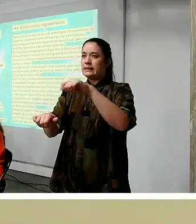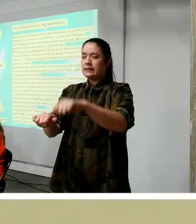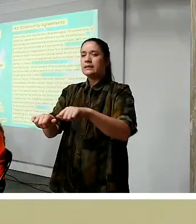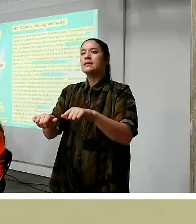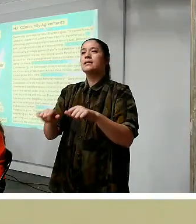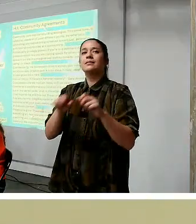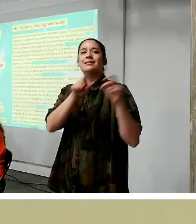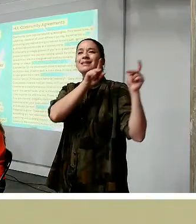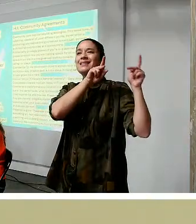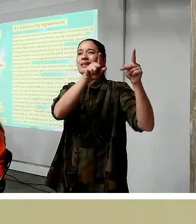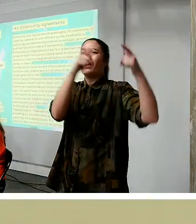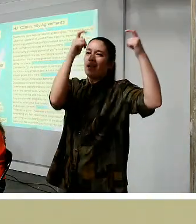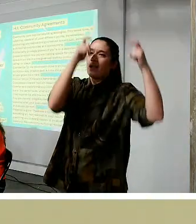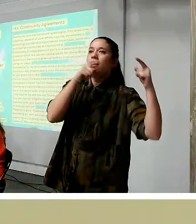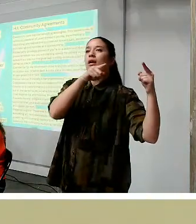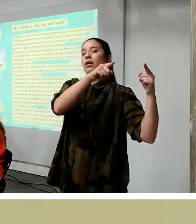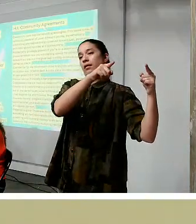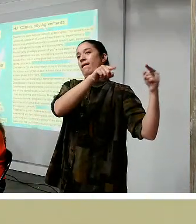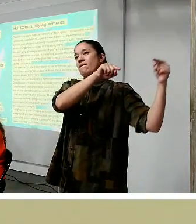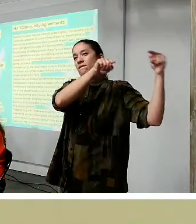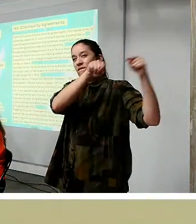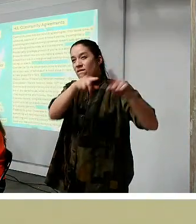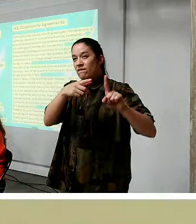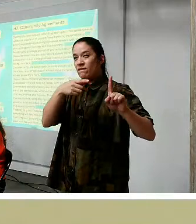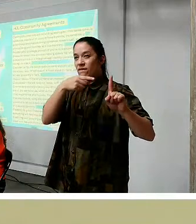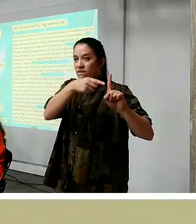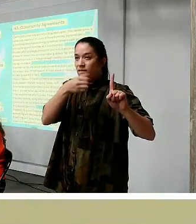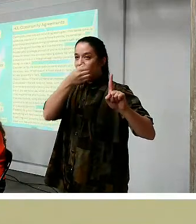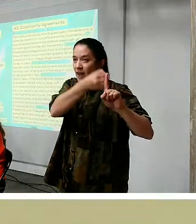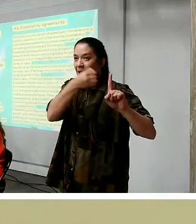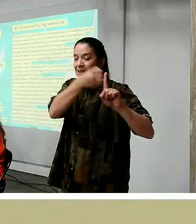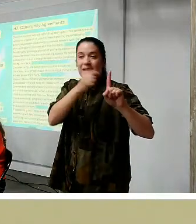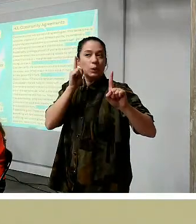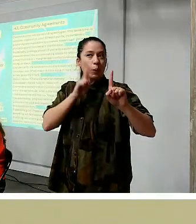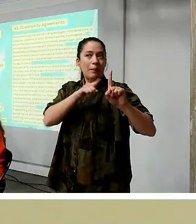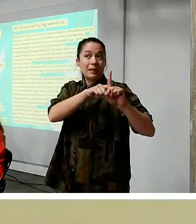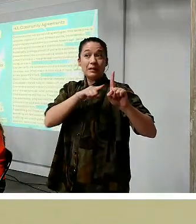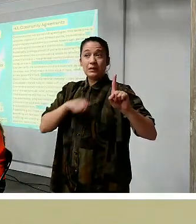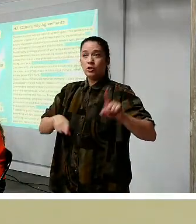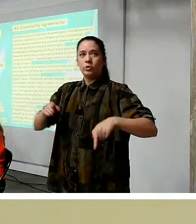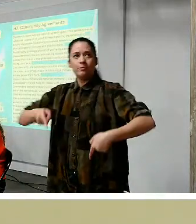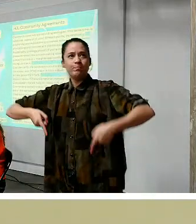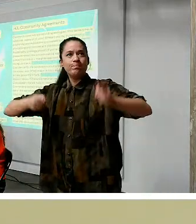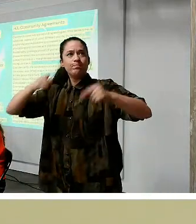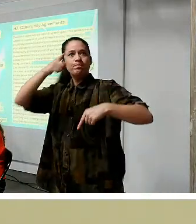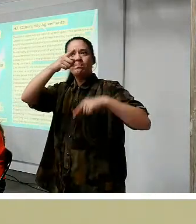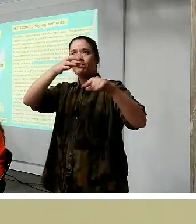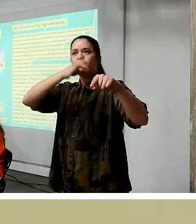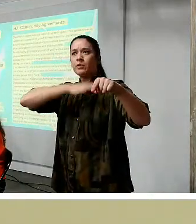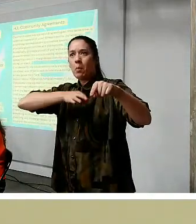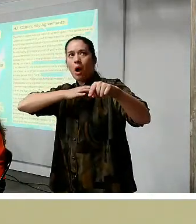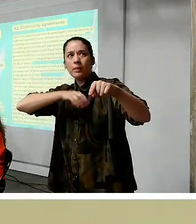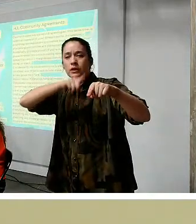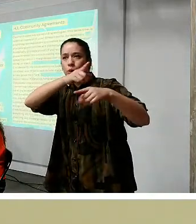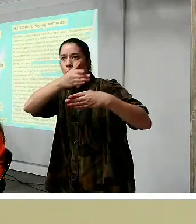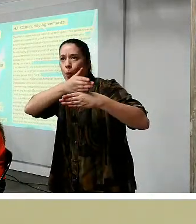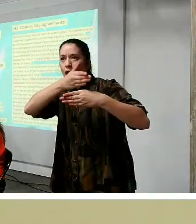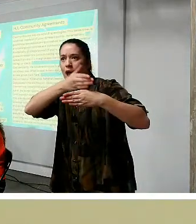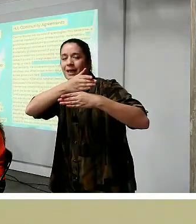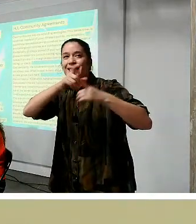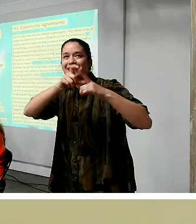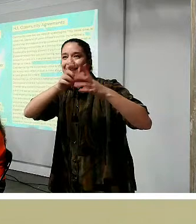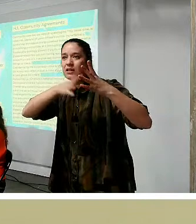police from the police force, where she named the Department for Work and Pensions, the DWP, as one arm of